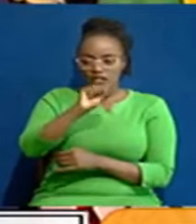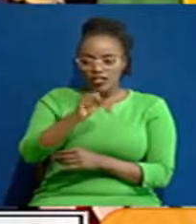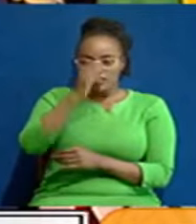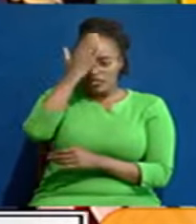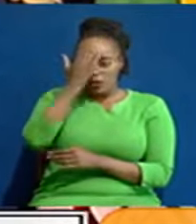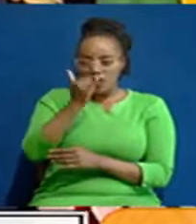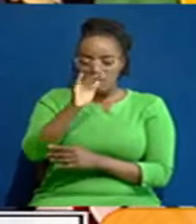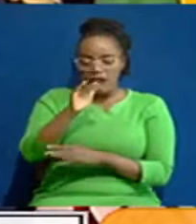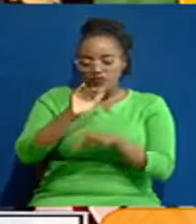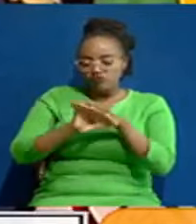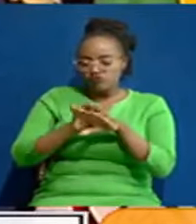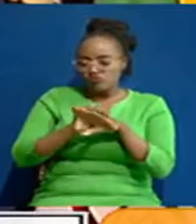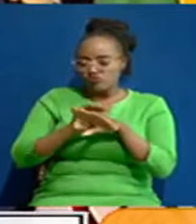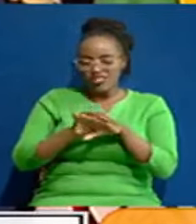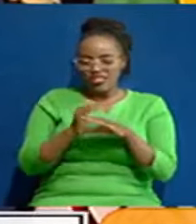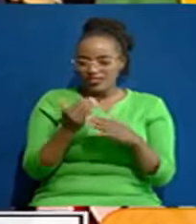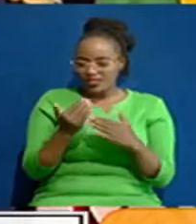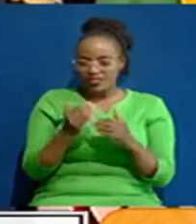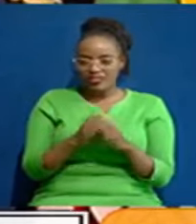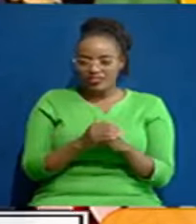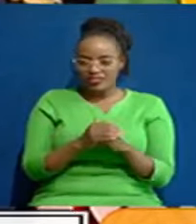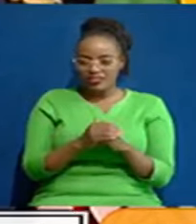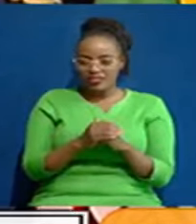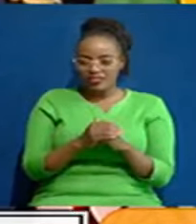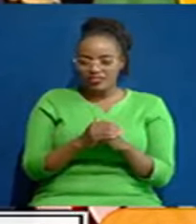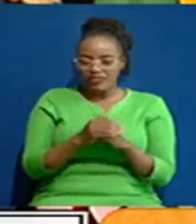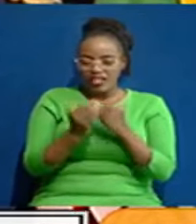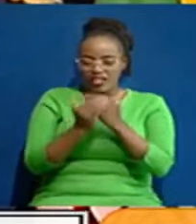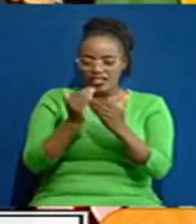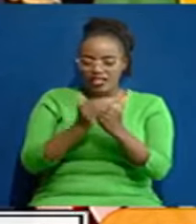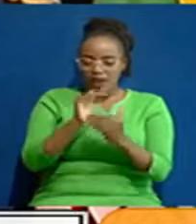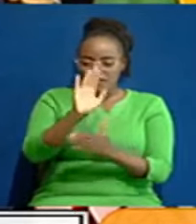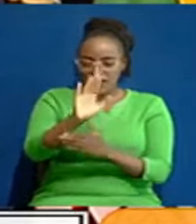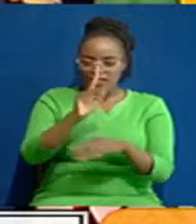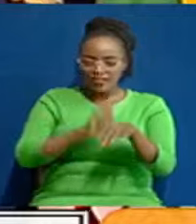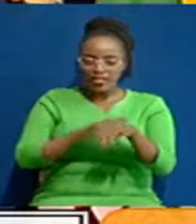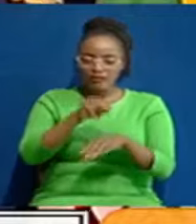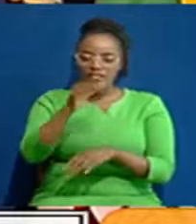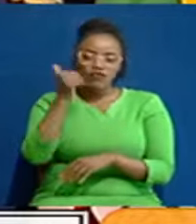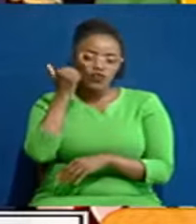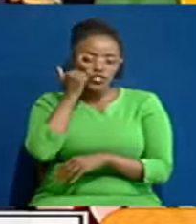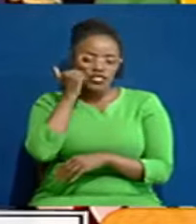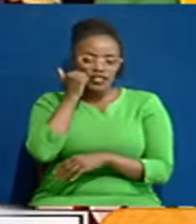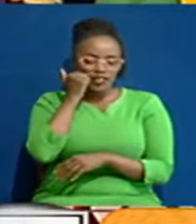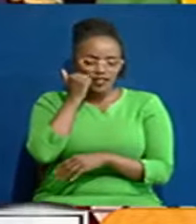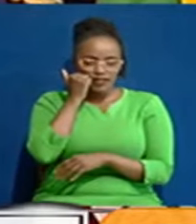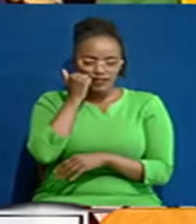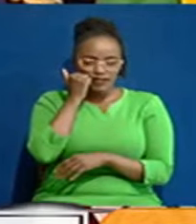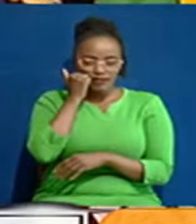because of her kindness of looking after him when he was ill.